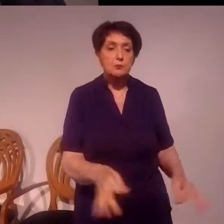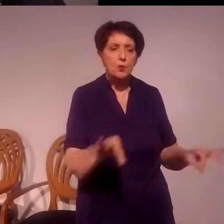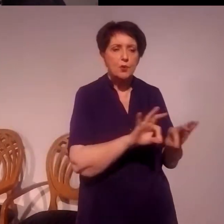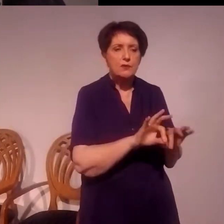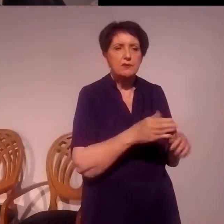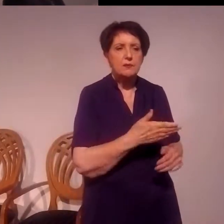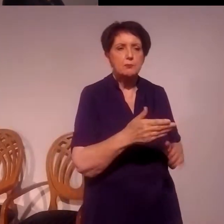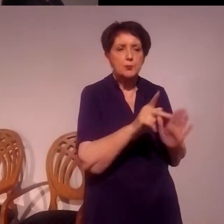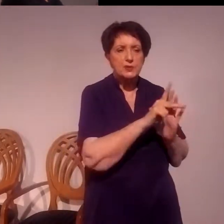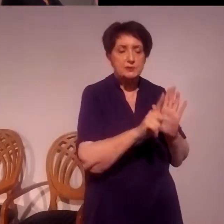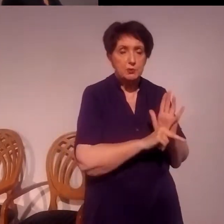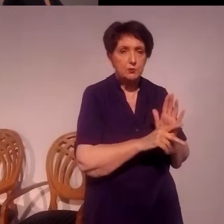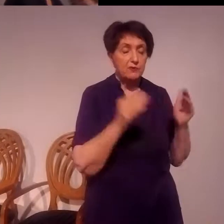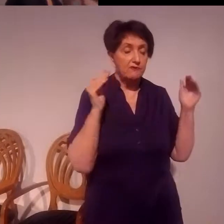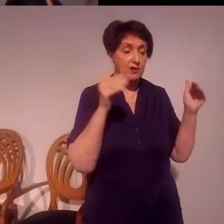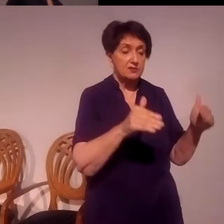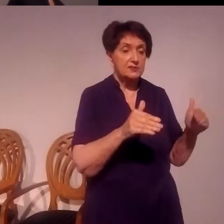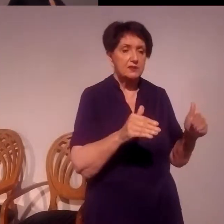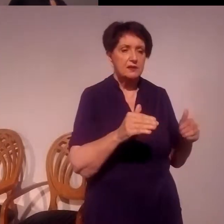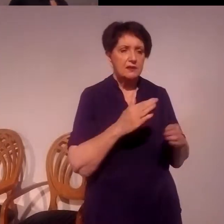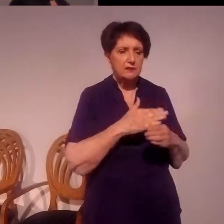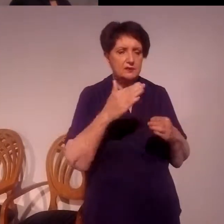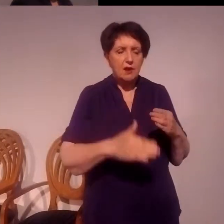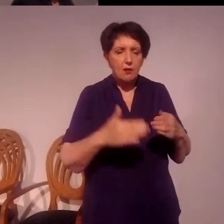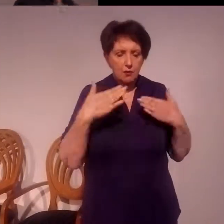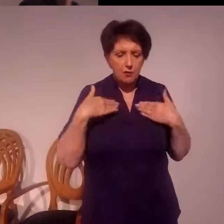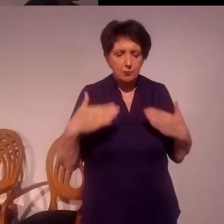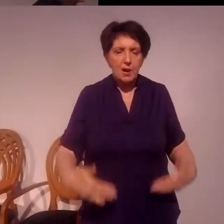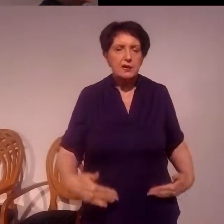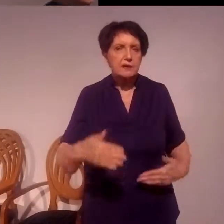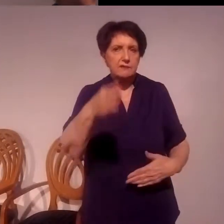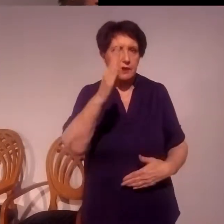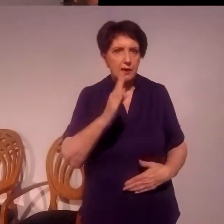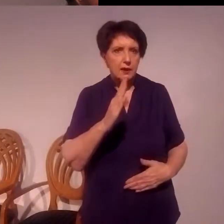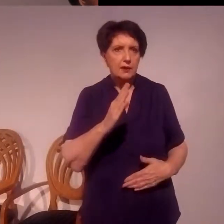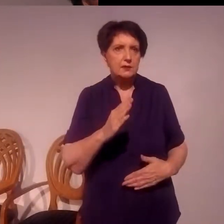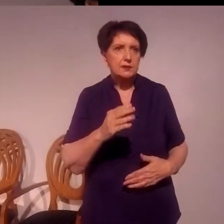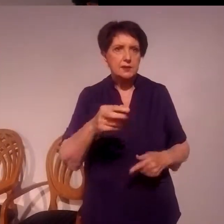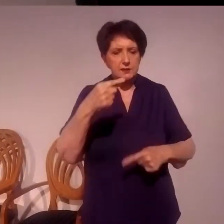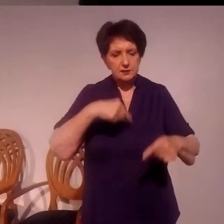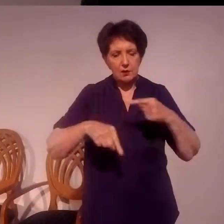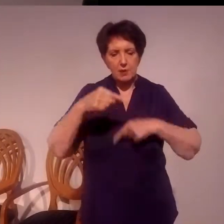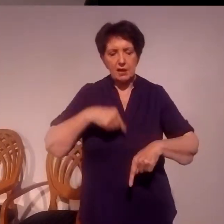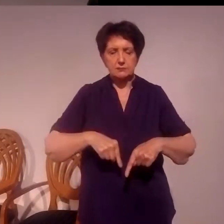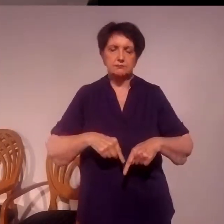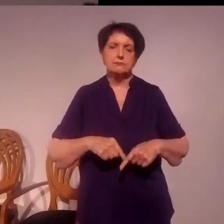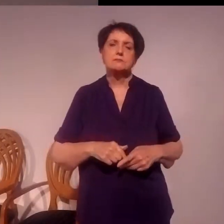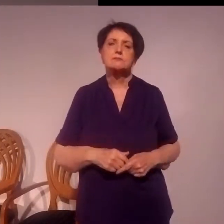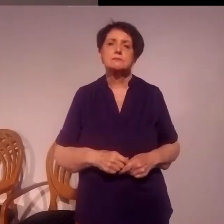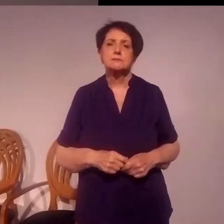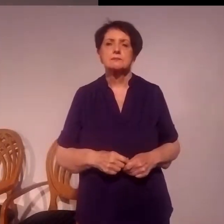wholeness, the whole body, this body of God, let's go back to it.